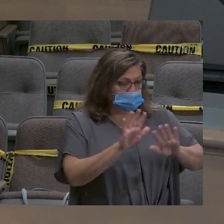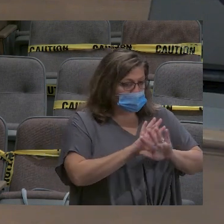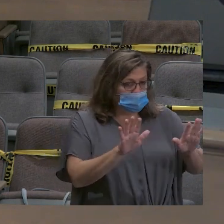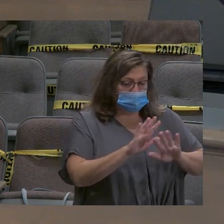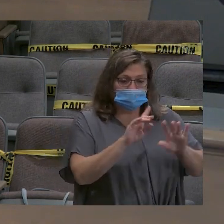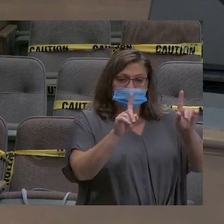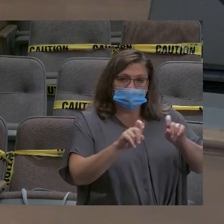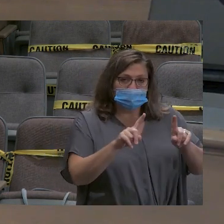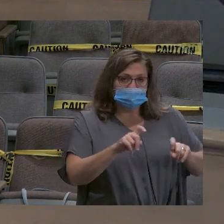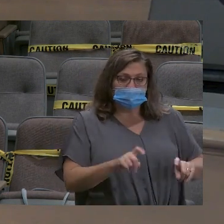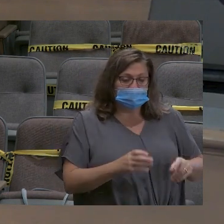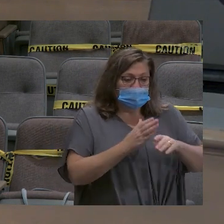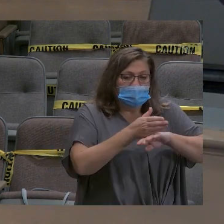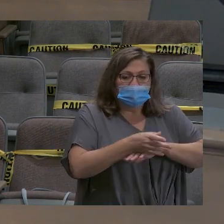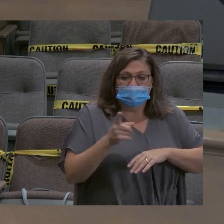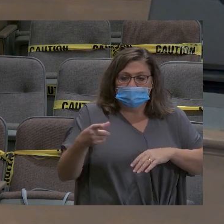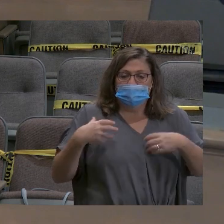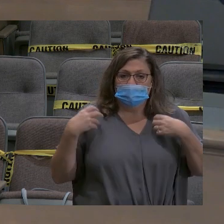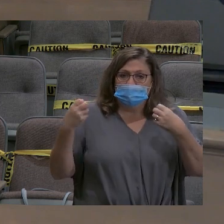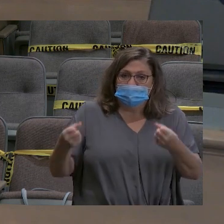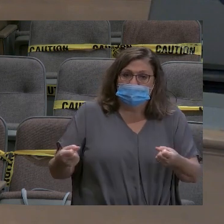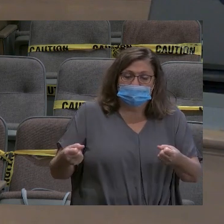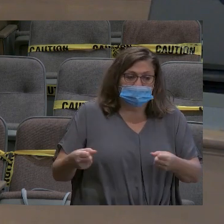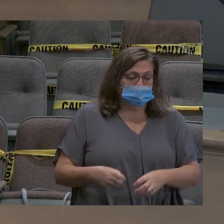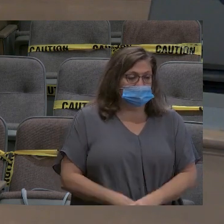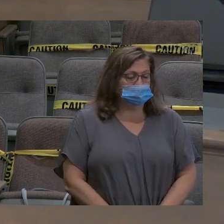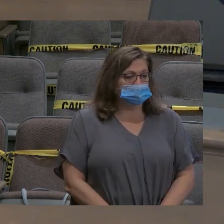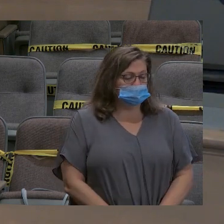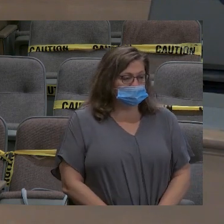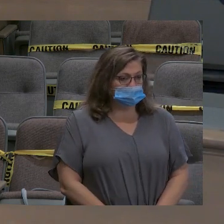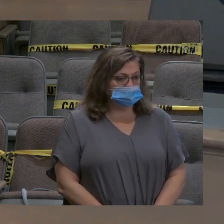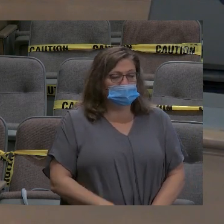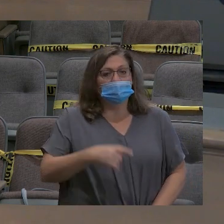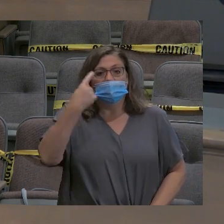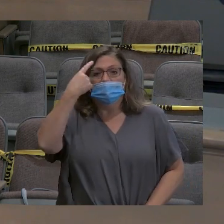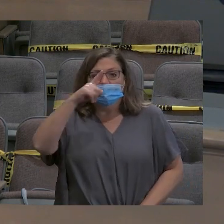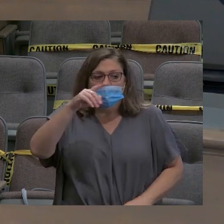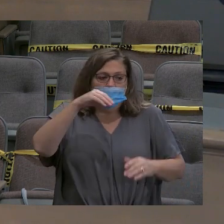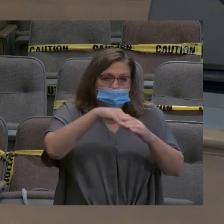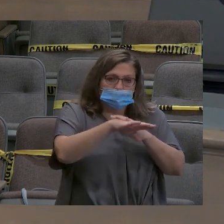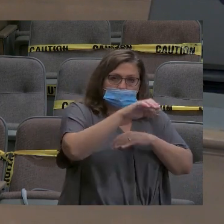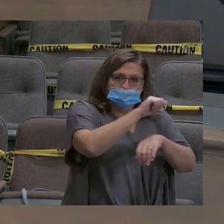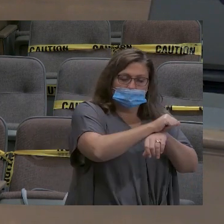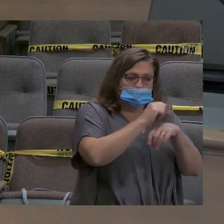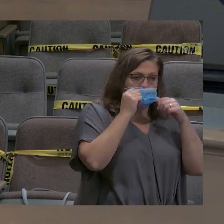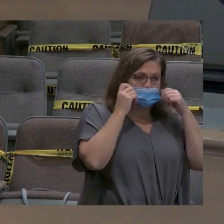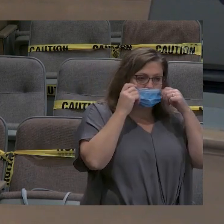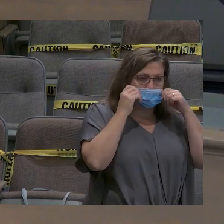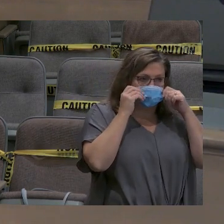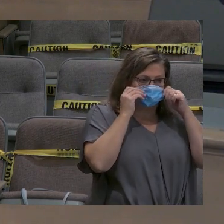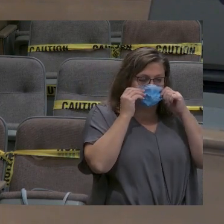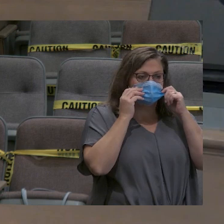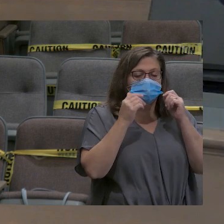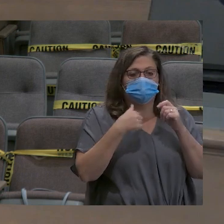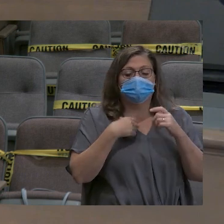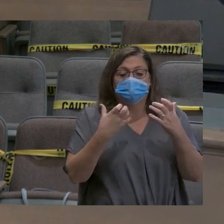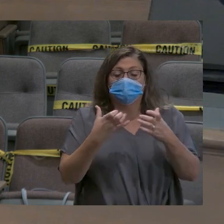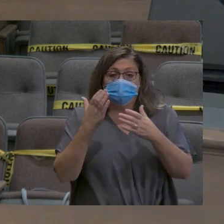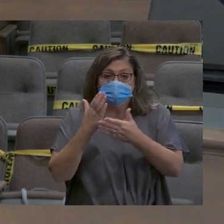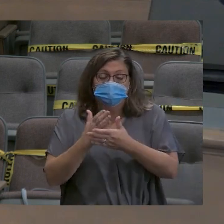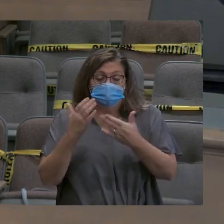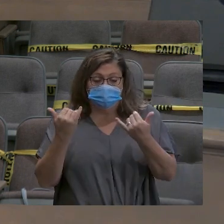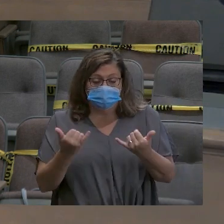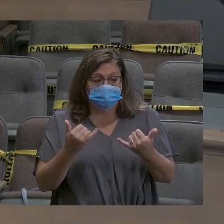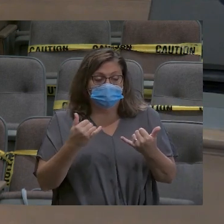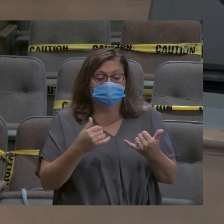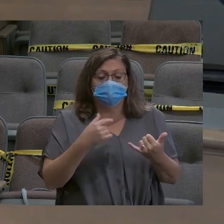people after they've recovered from COVID just to go back to work. I want to close by reminding you that we